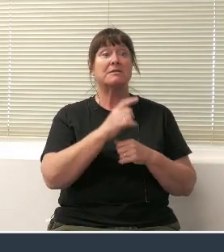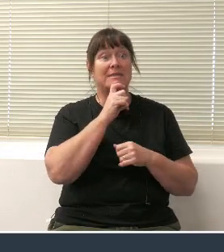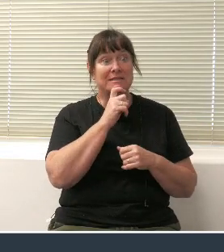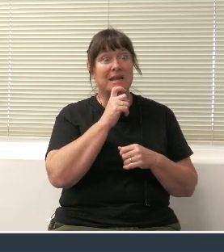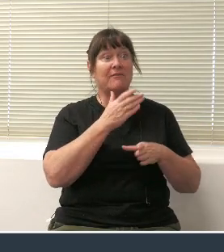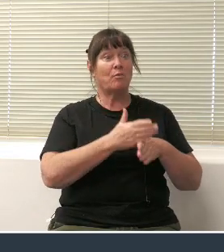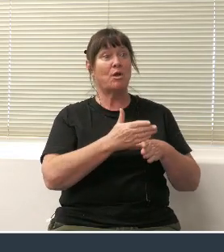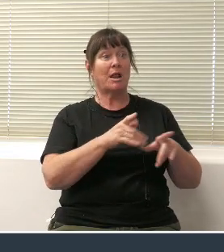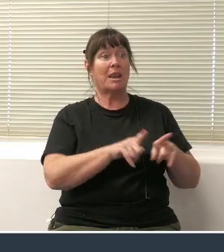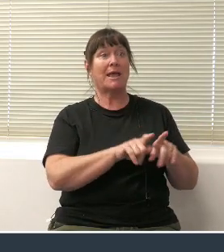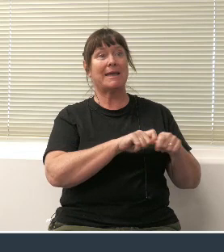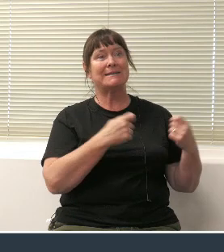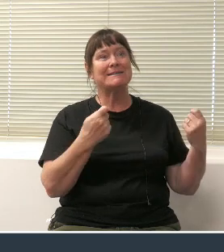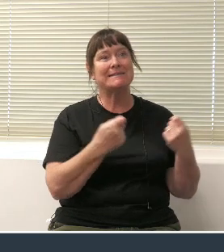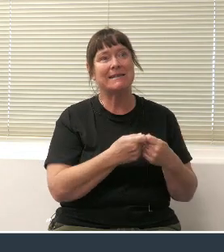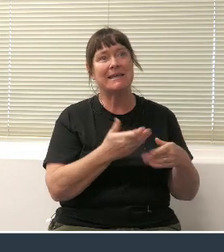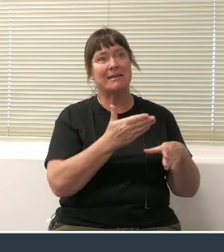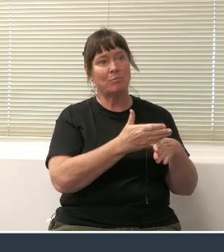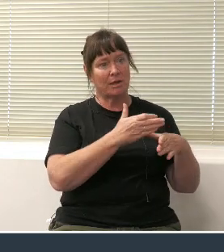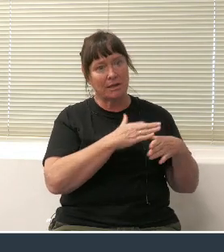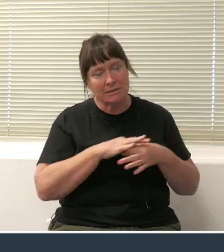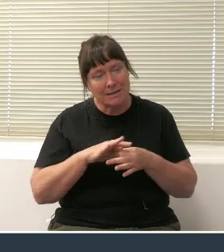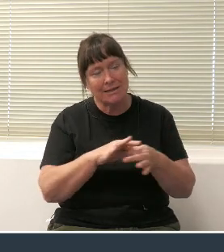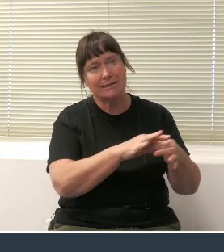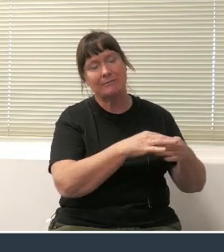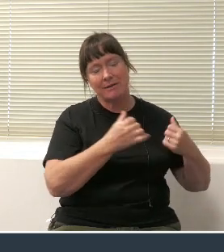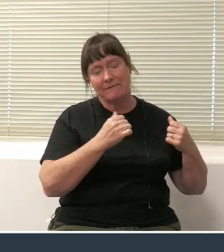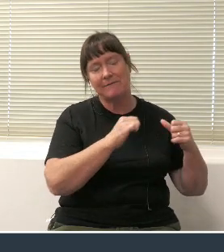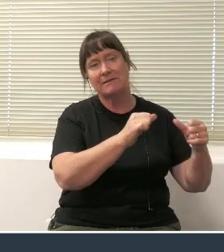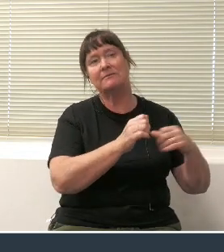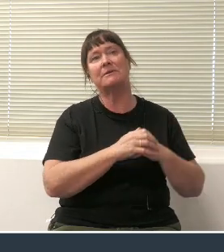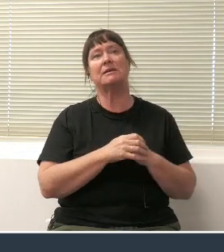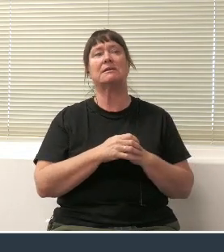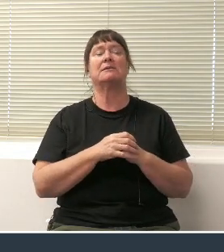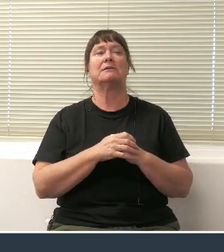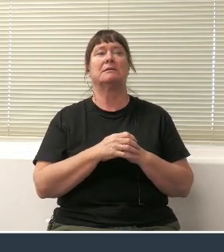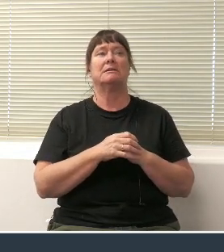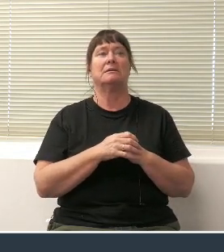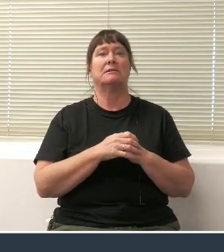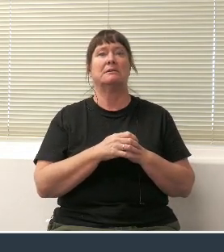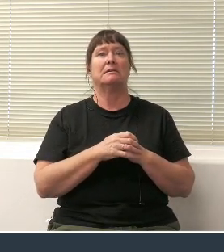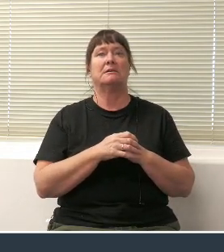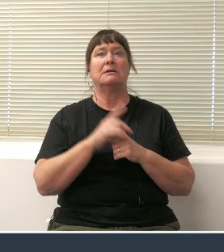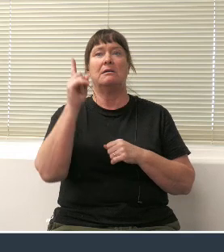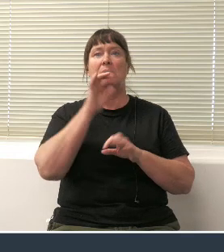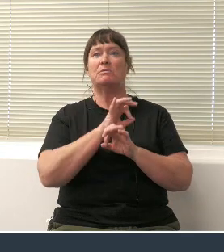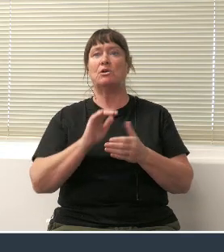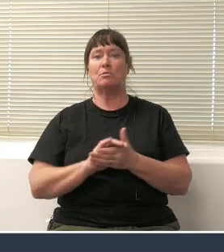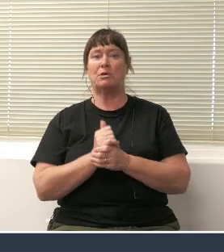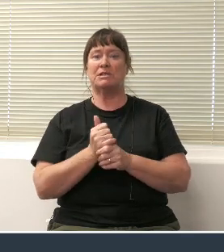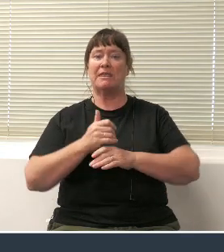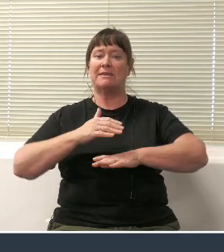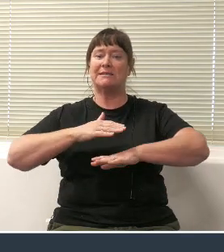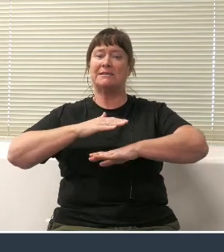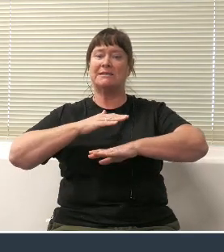are a team that work collectively and effectively. People don't actually appreciate the